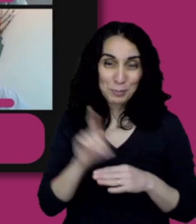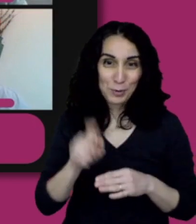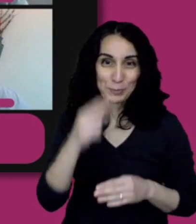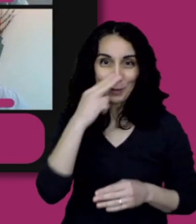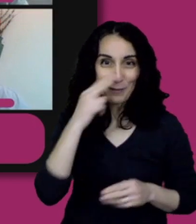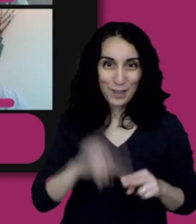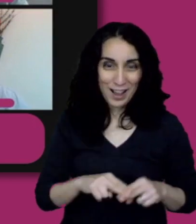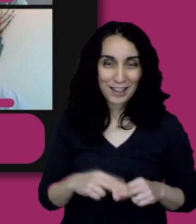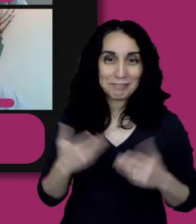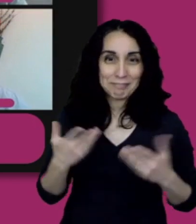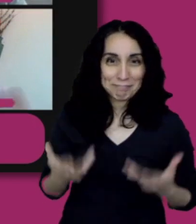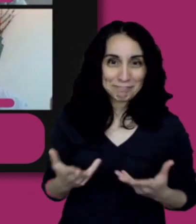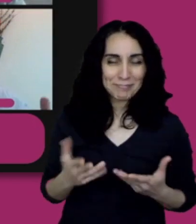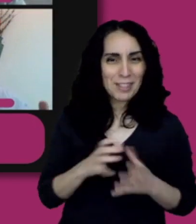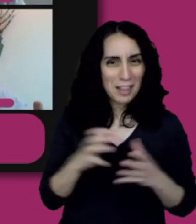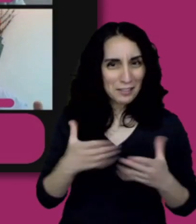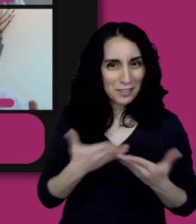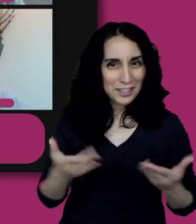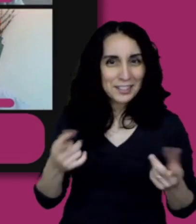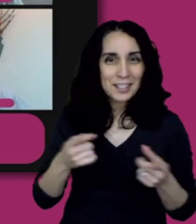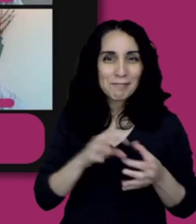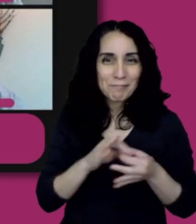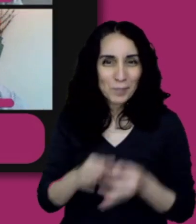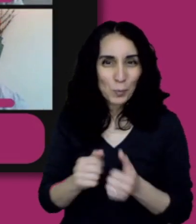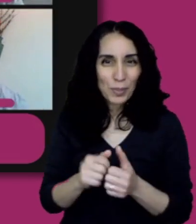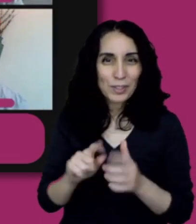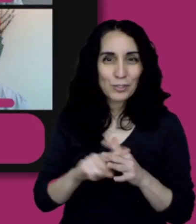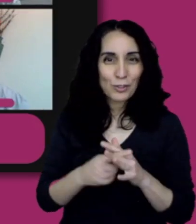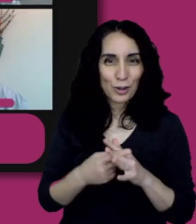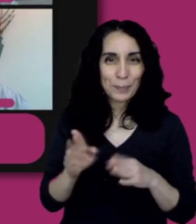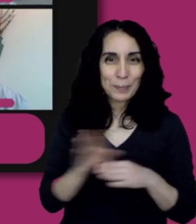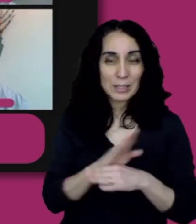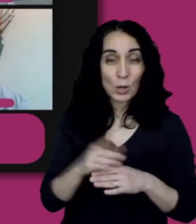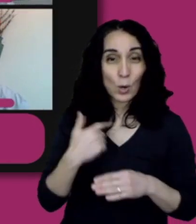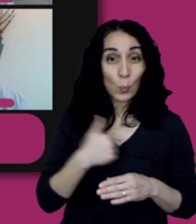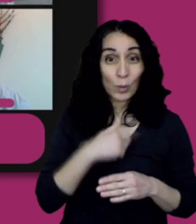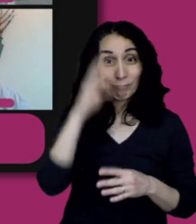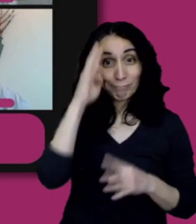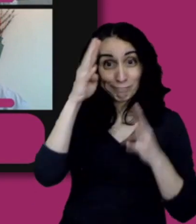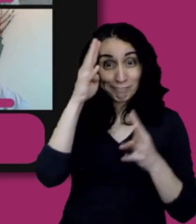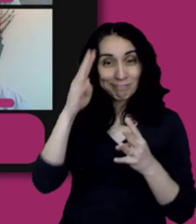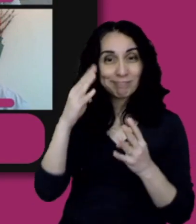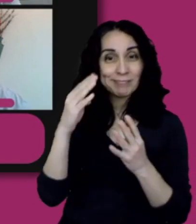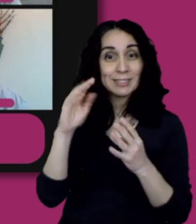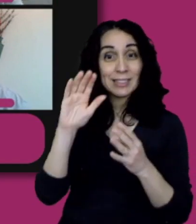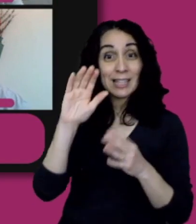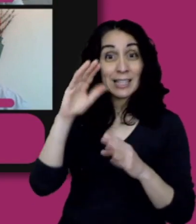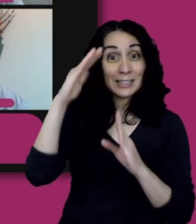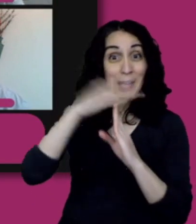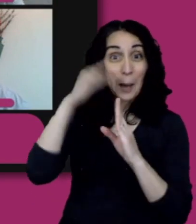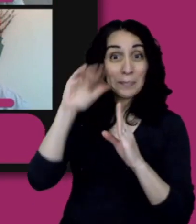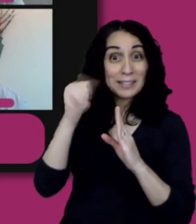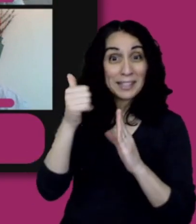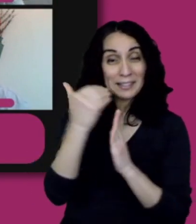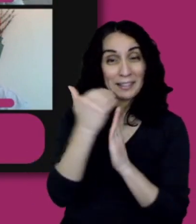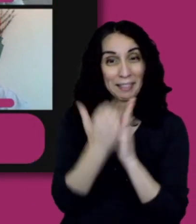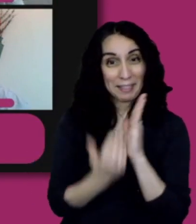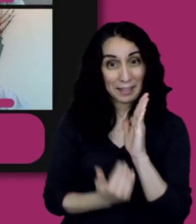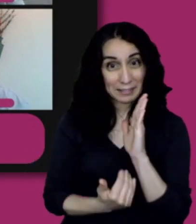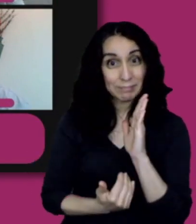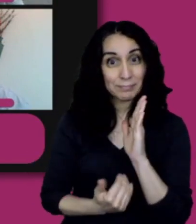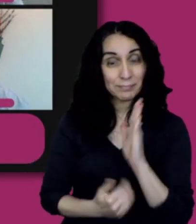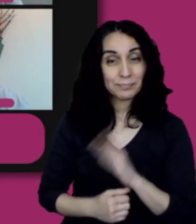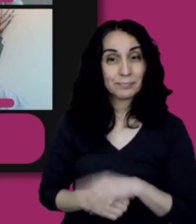off, as well as all of the other things that go along with it. We actually created a top 10 list of things you can look